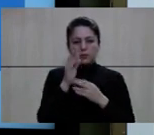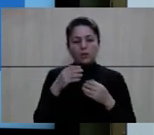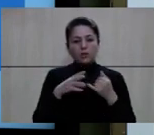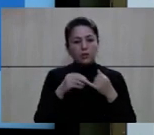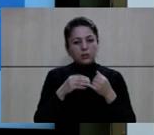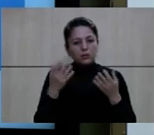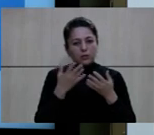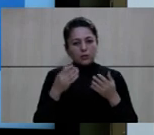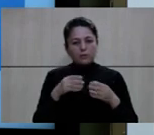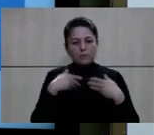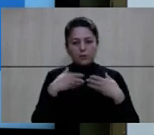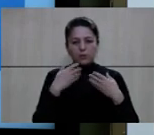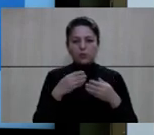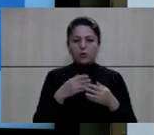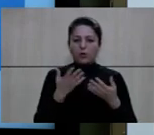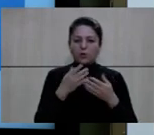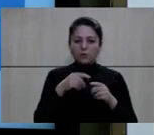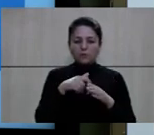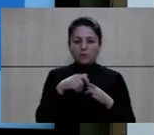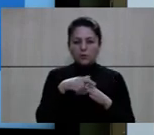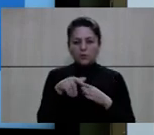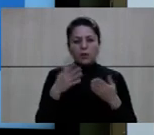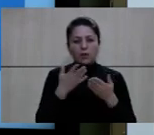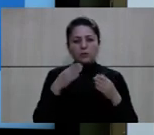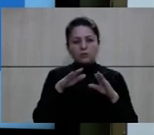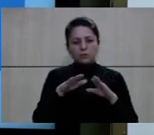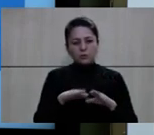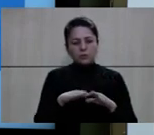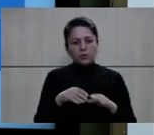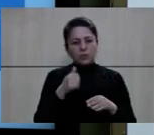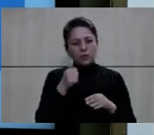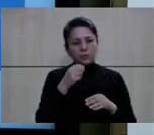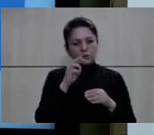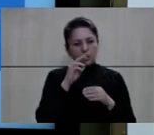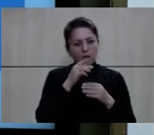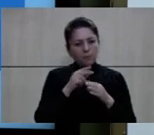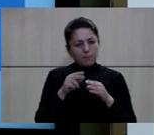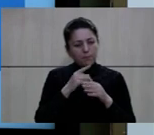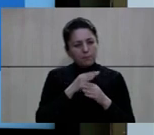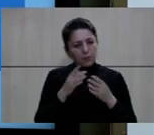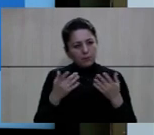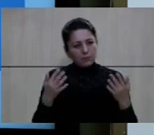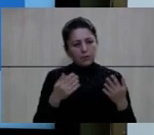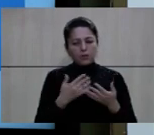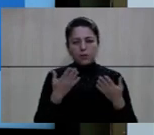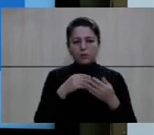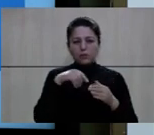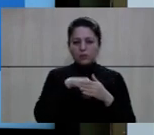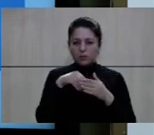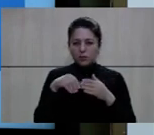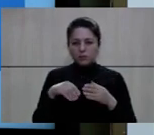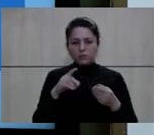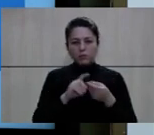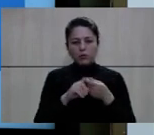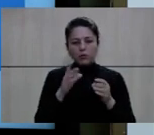unumli unumsizligini qaysi hududda yaxshi meva beradi, qaysi hududda o'g'itni qanday berish bilan